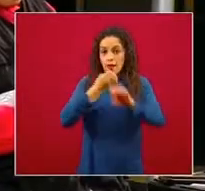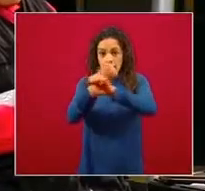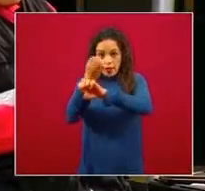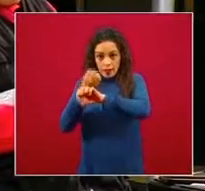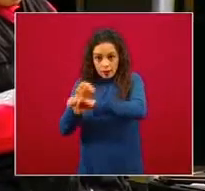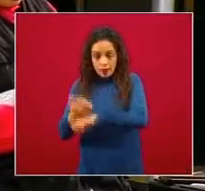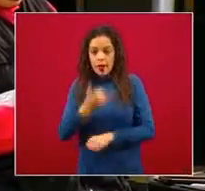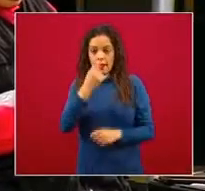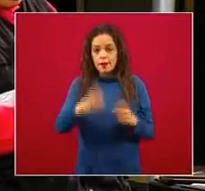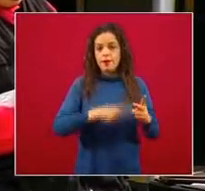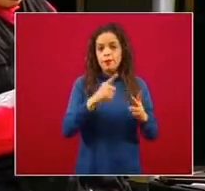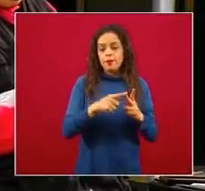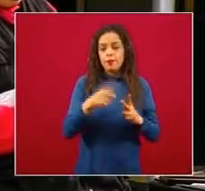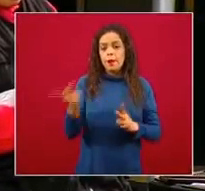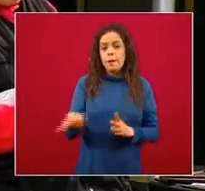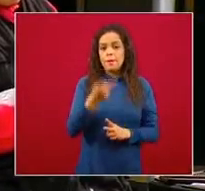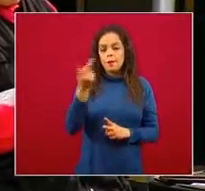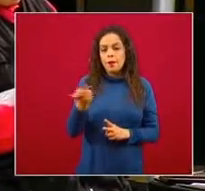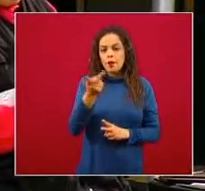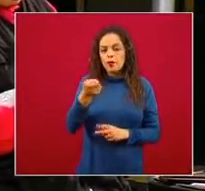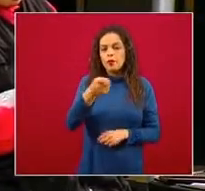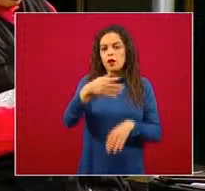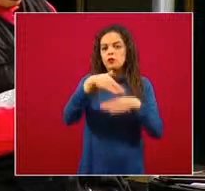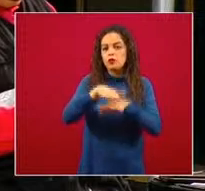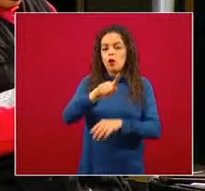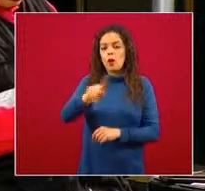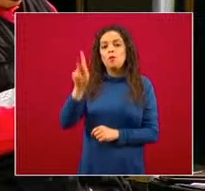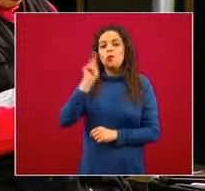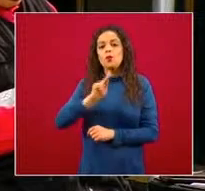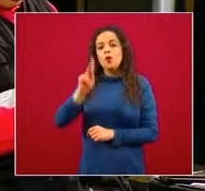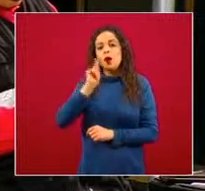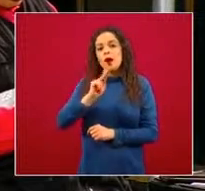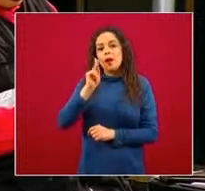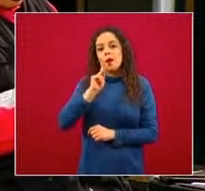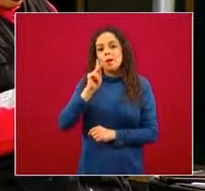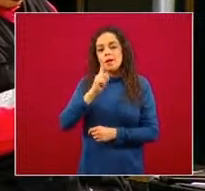each state to present it? Also about the test,